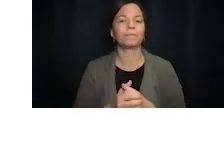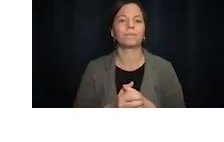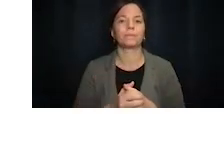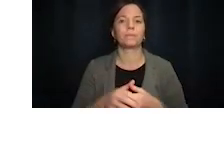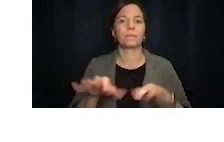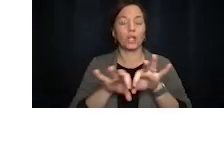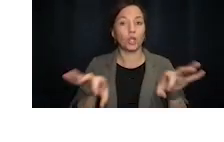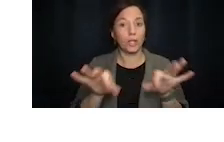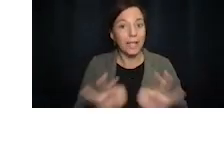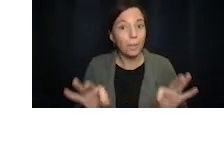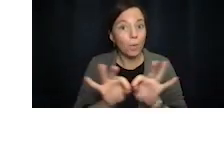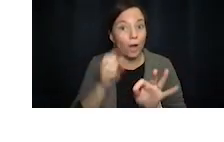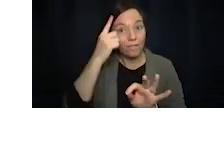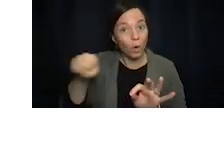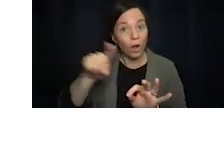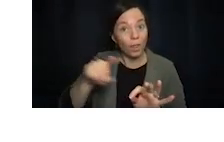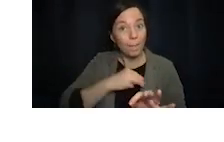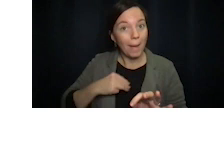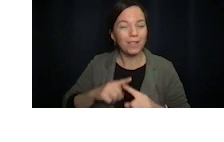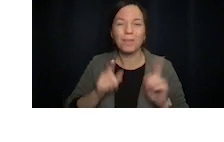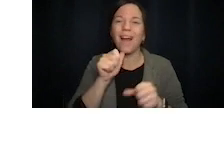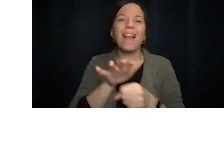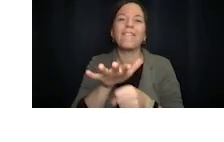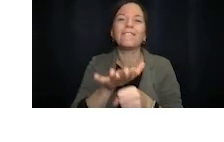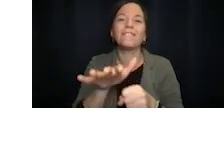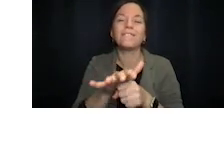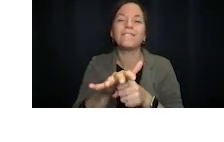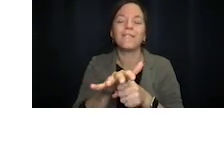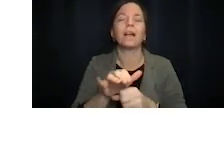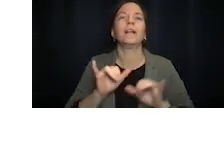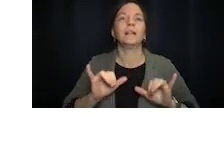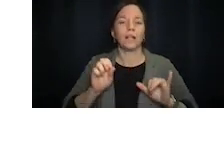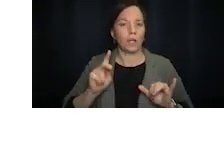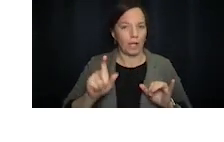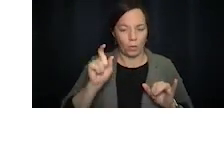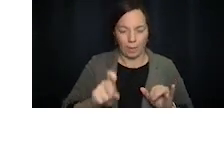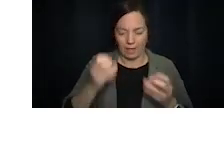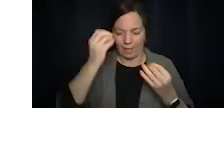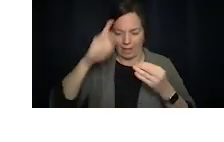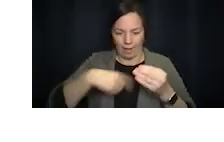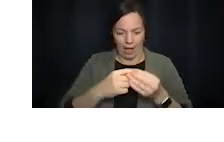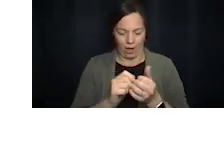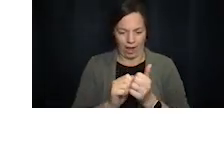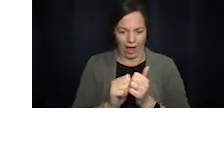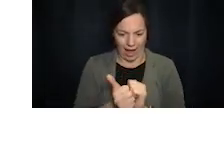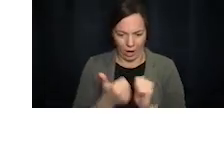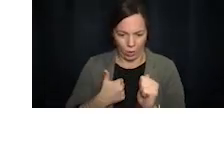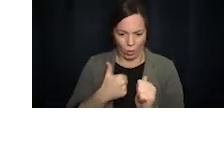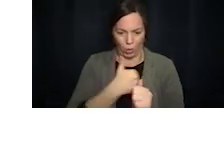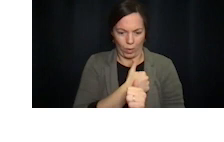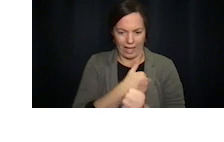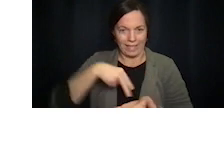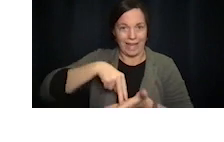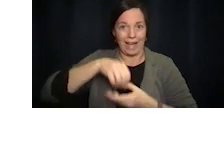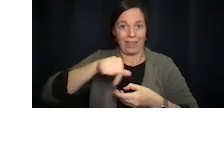community members, but it's not enough. And that's important for us to think about within the context of where we sit in this nation state that